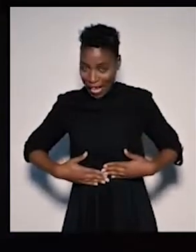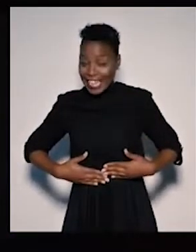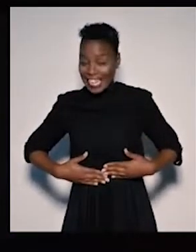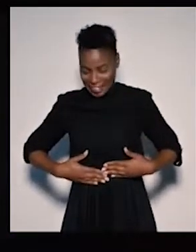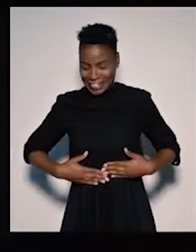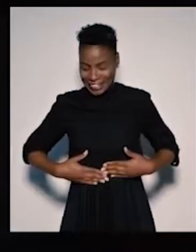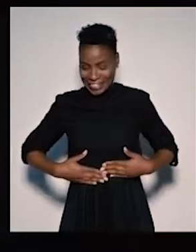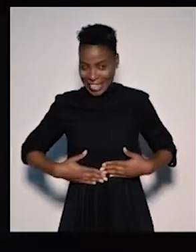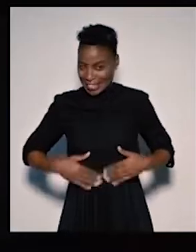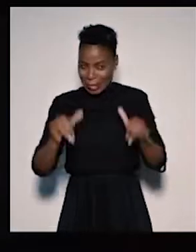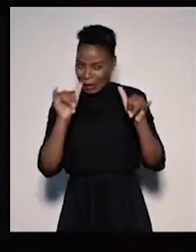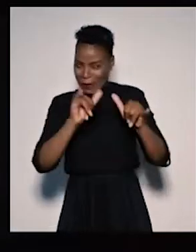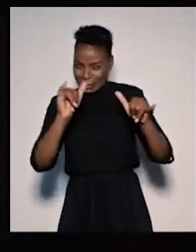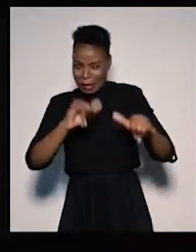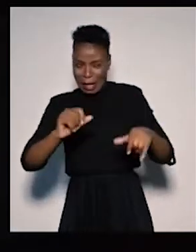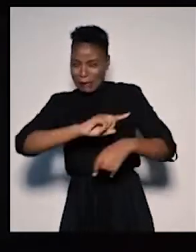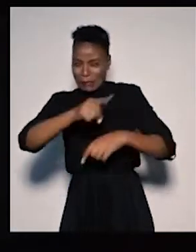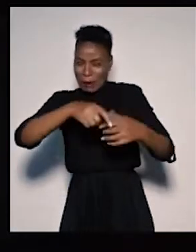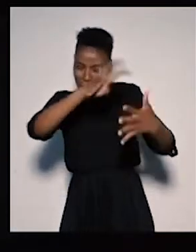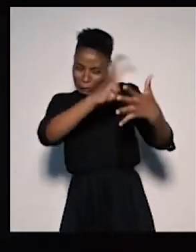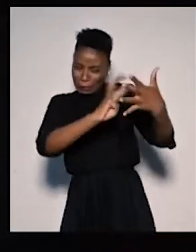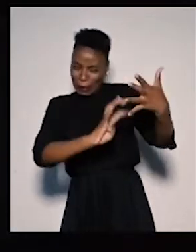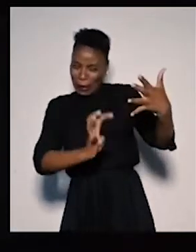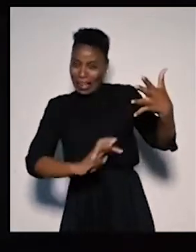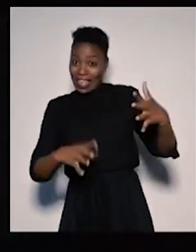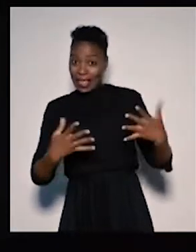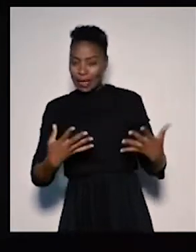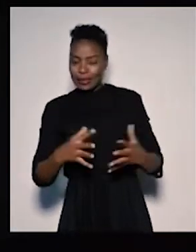You're not even waiting for the whole story, some of you.